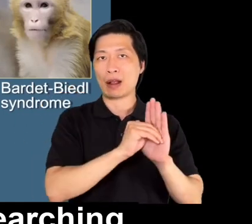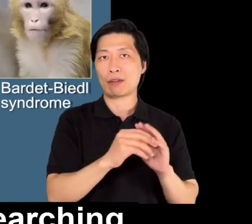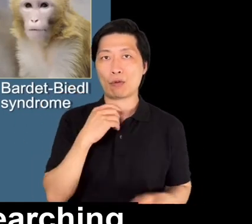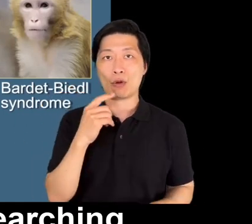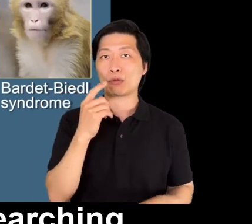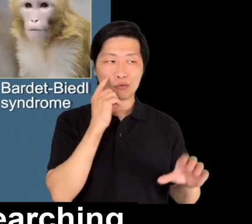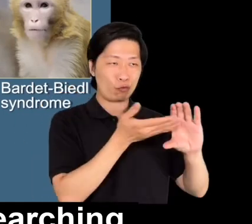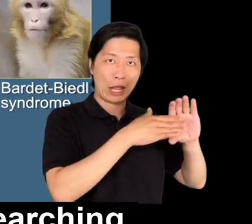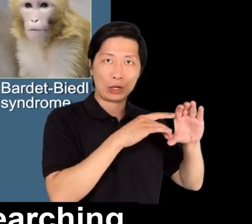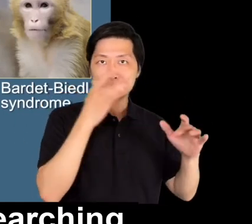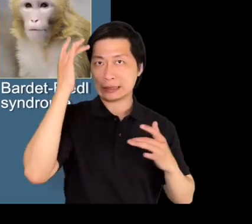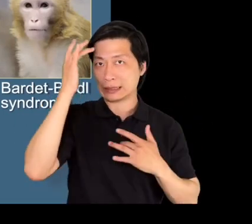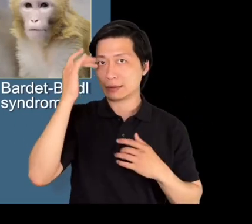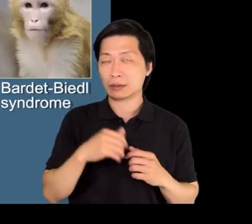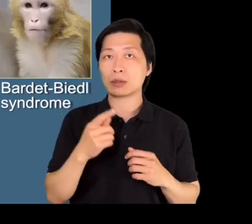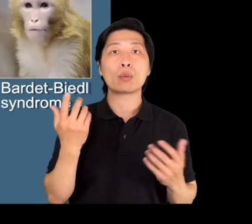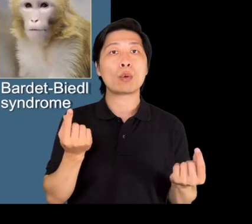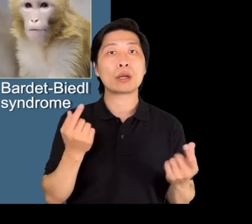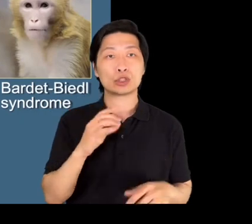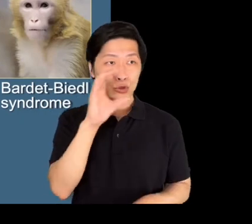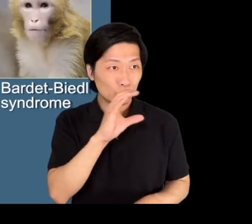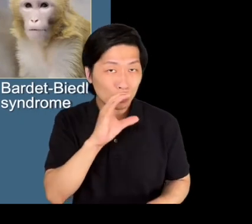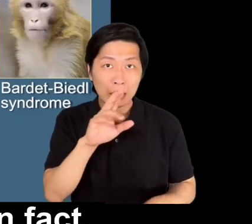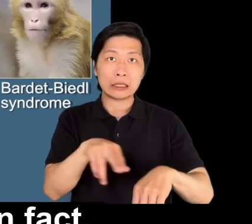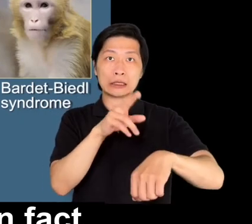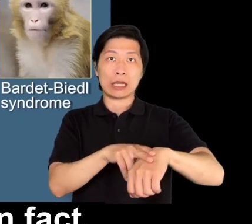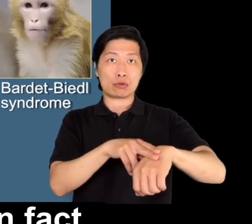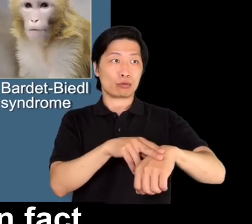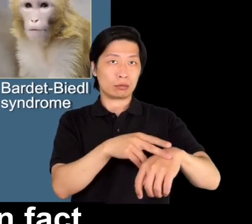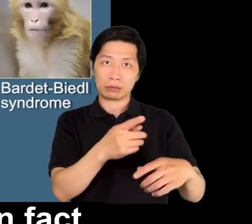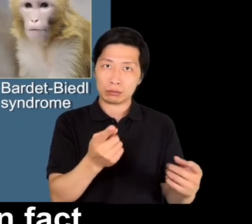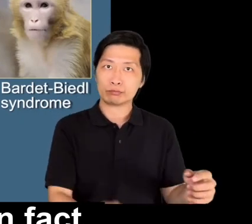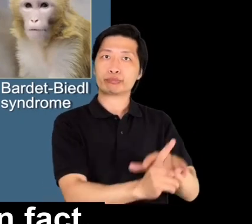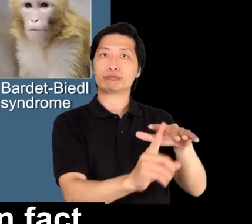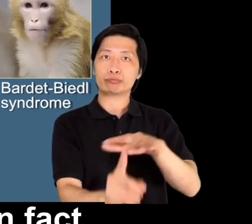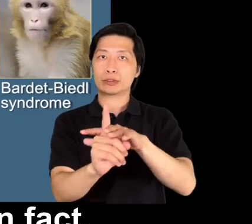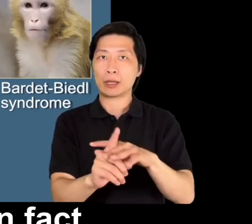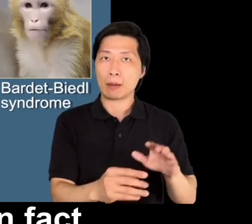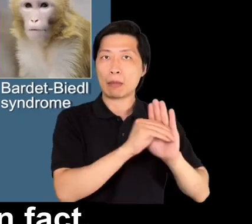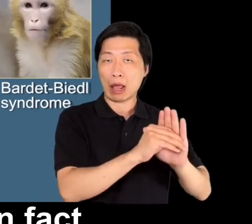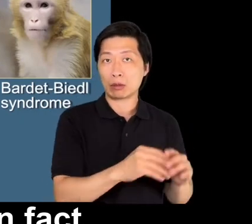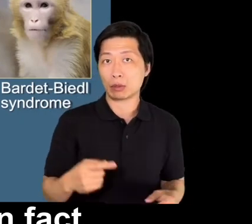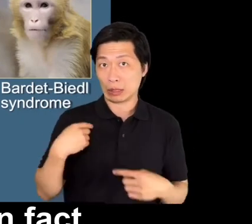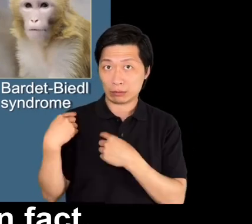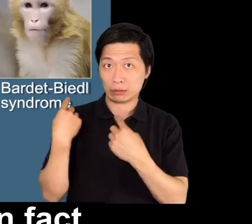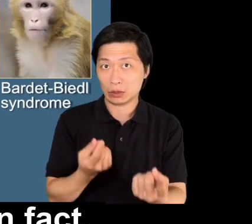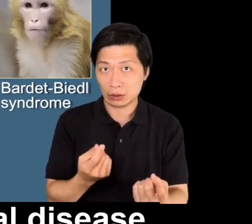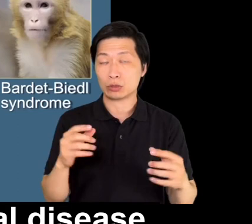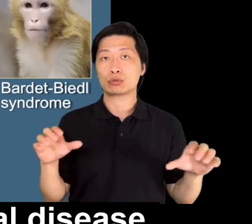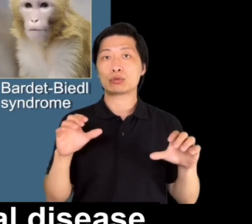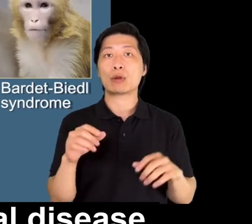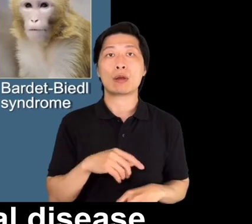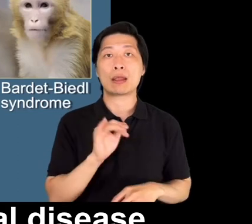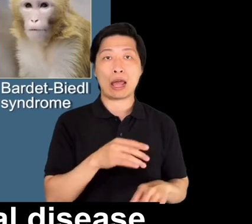And we have, in fact, done retinal imaging to search for retinal disease in over a thousand monkeys.